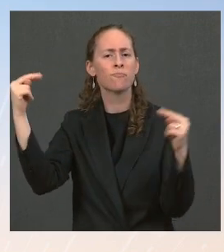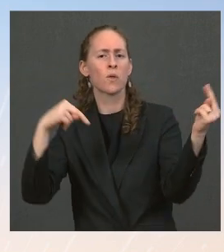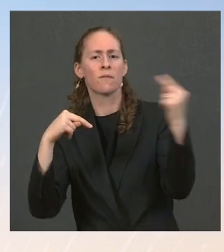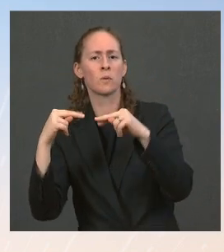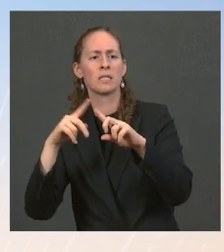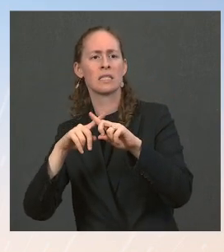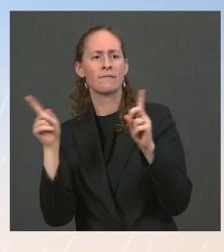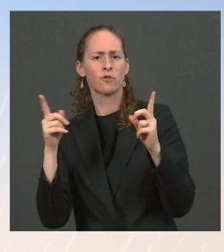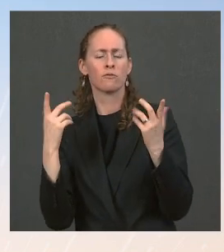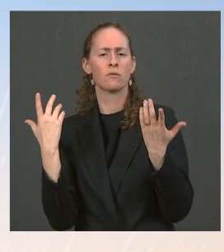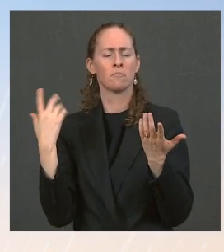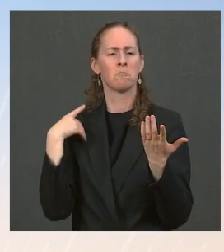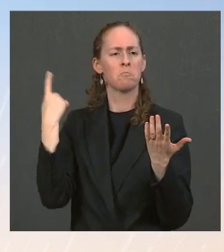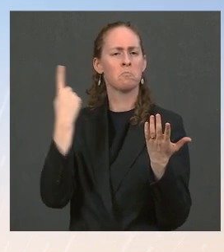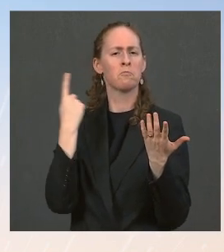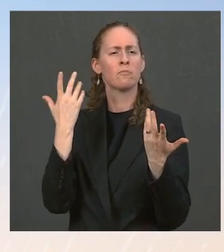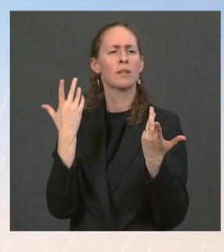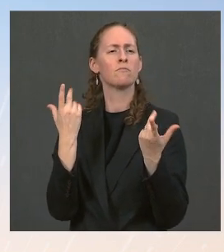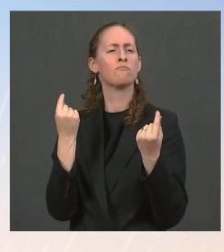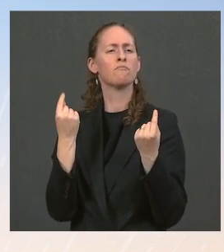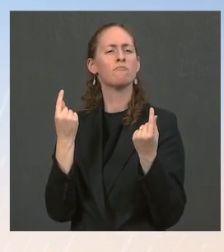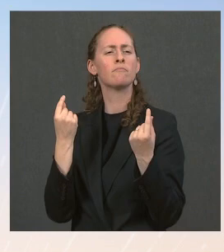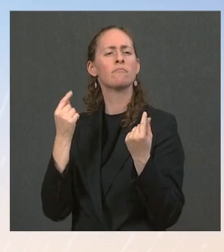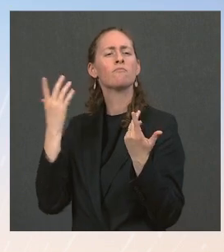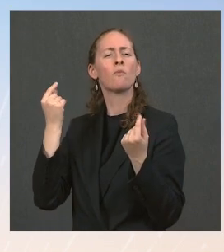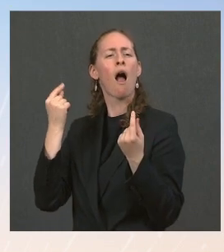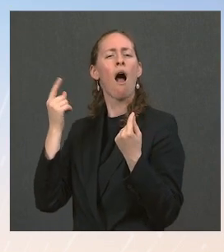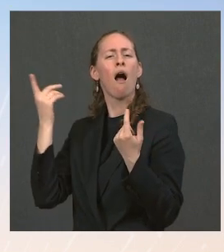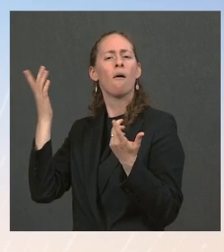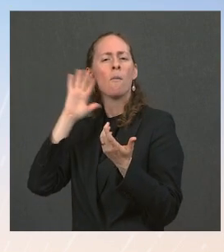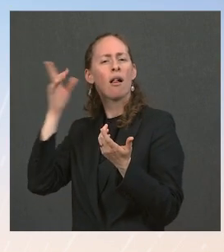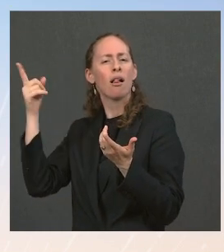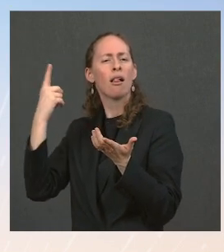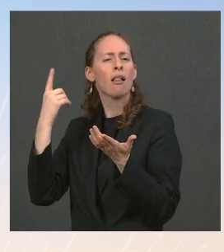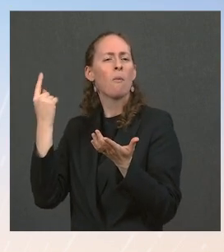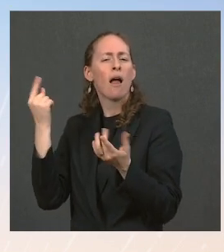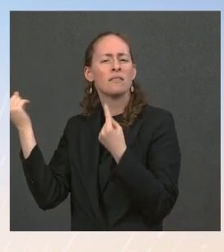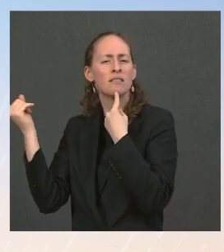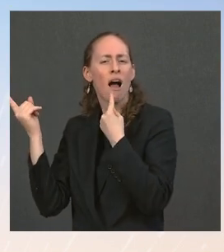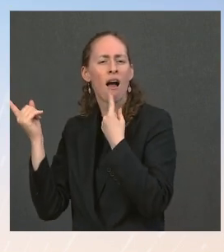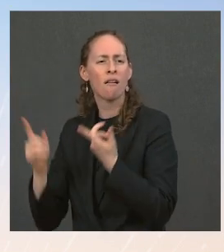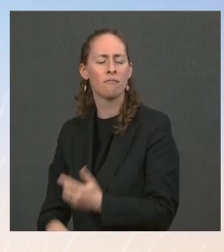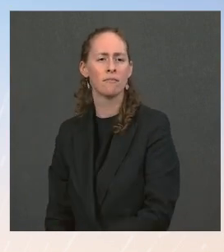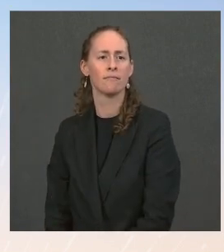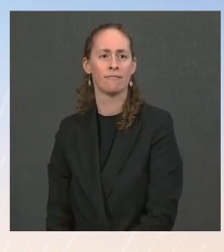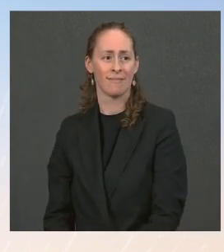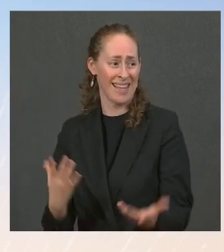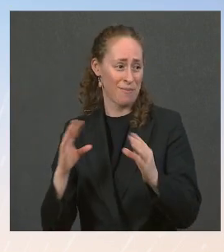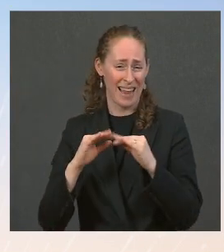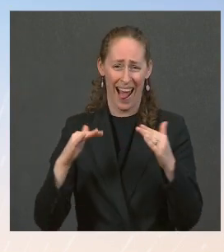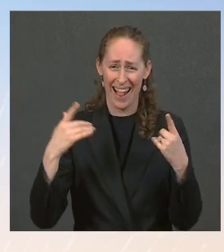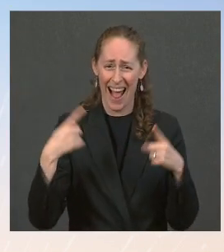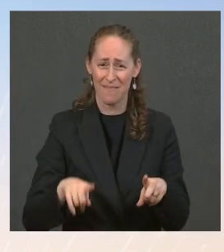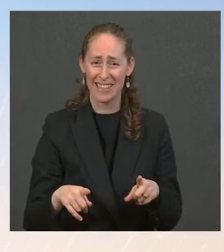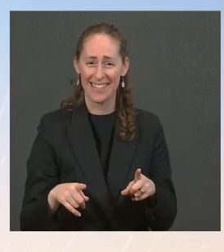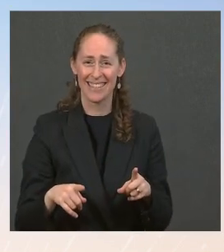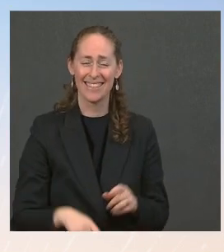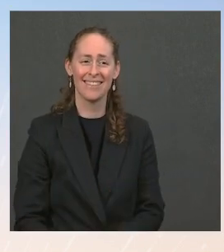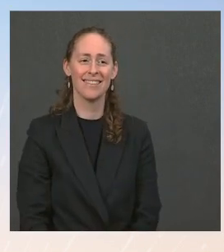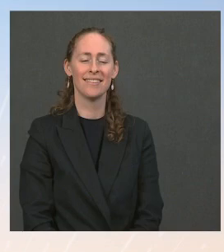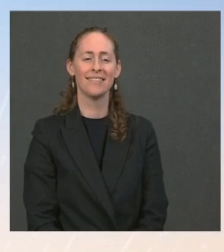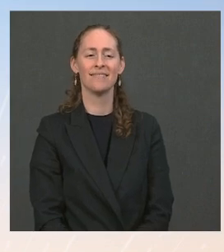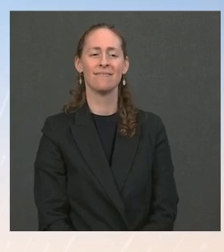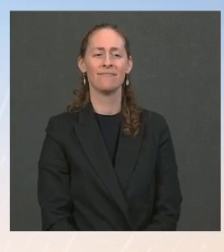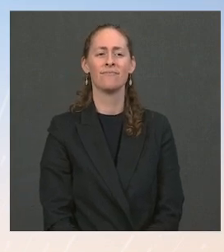does he get there? What does he do? What does he say? What does he give up? Meetings haven't happened yet. Look, I think the president wants to